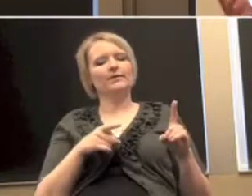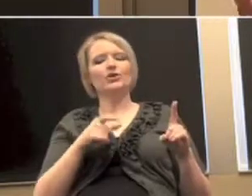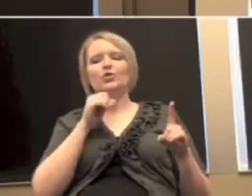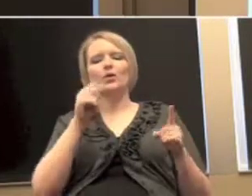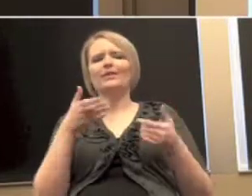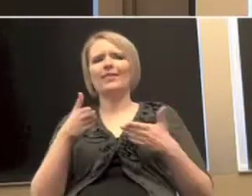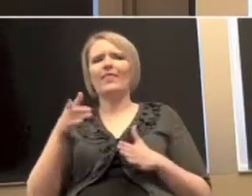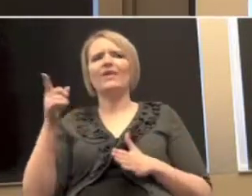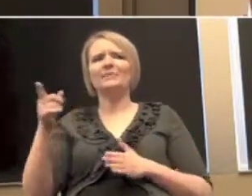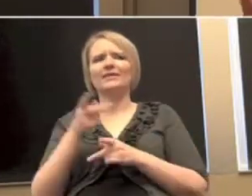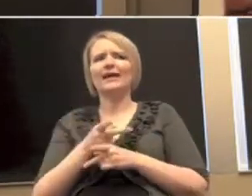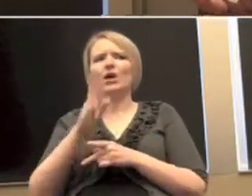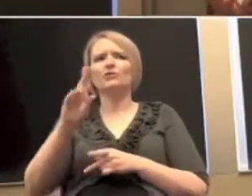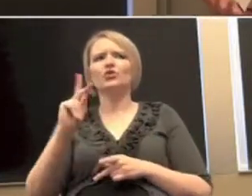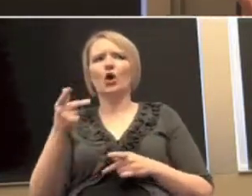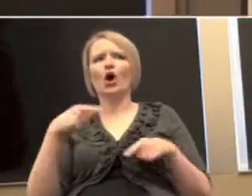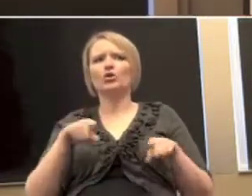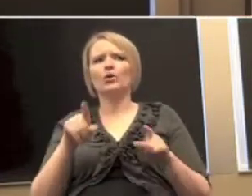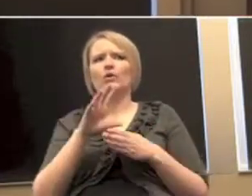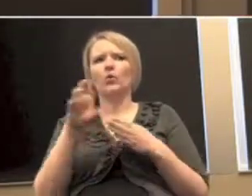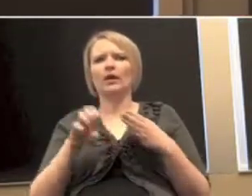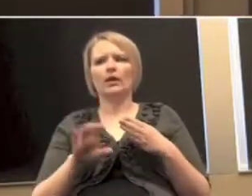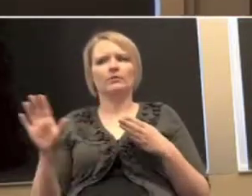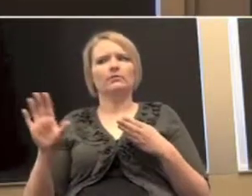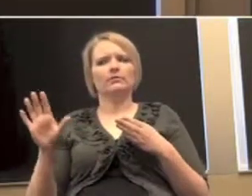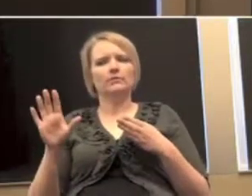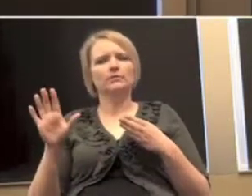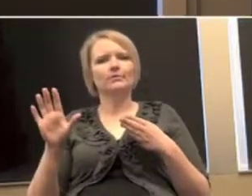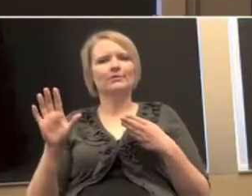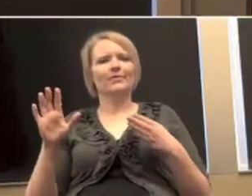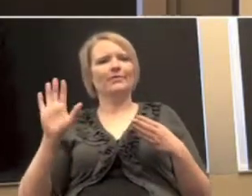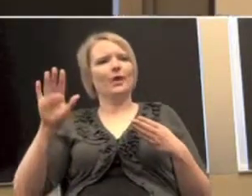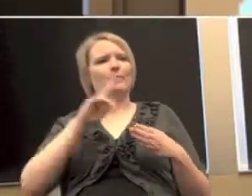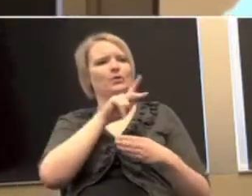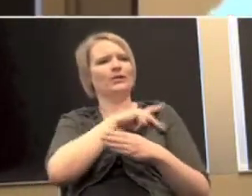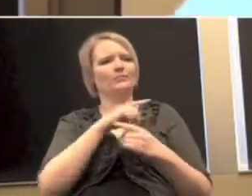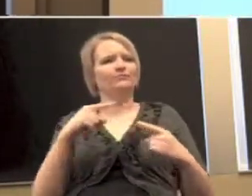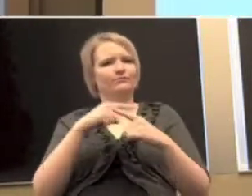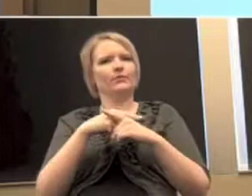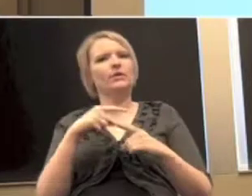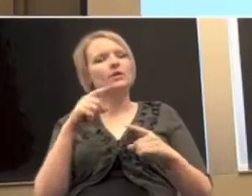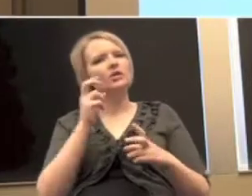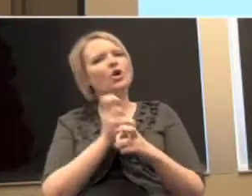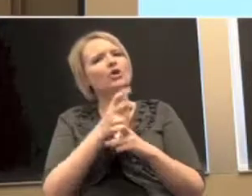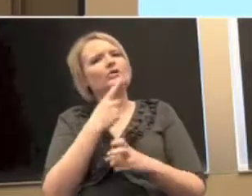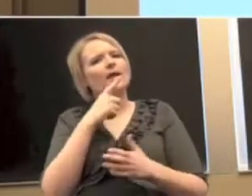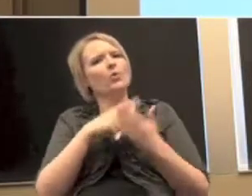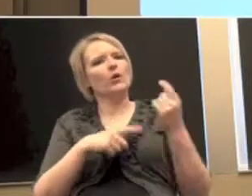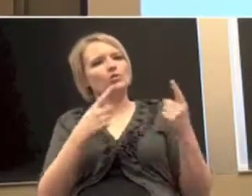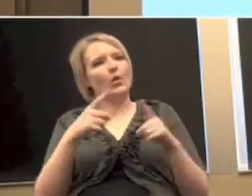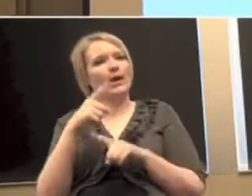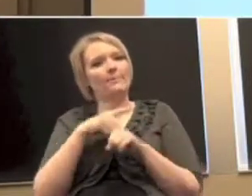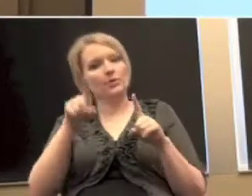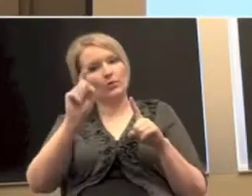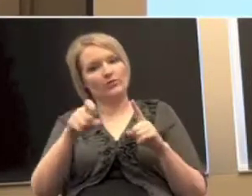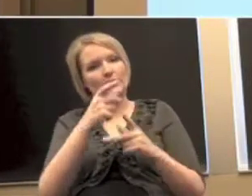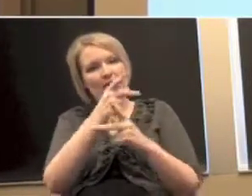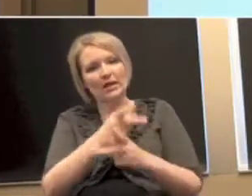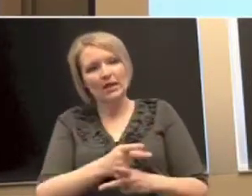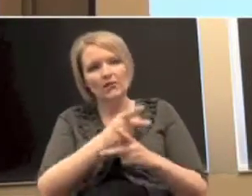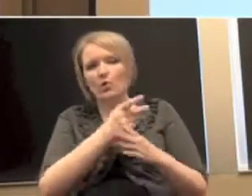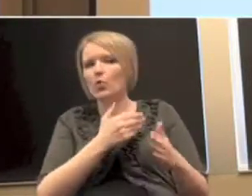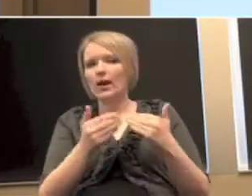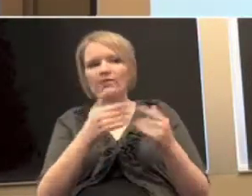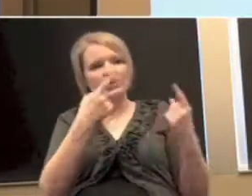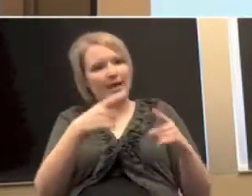weekend if you were going away, you know, kind of a thing. But it's hard to say what's going on, but you've got to be careful about whatever's